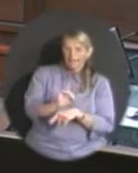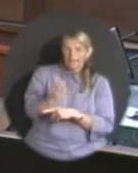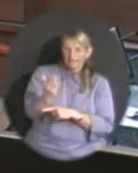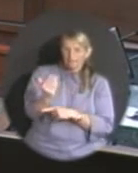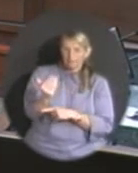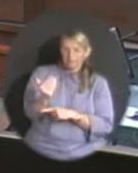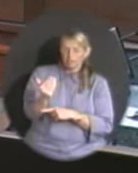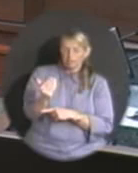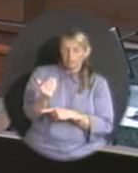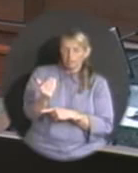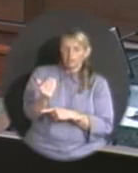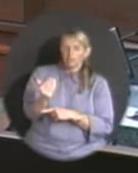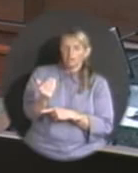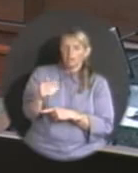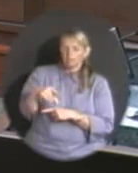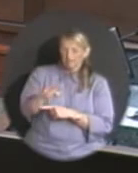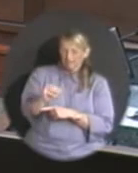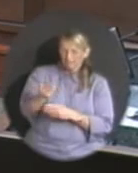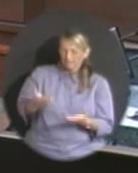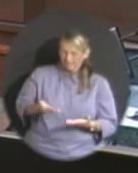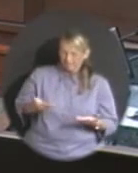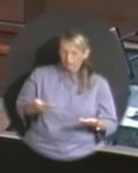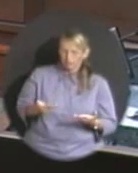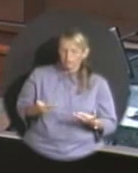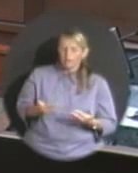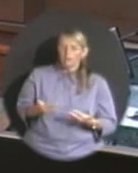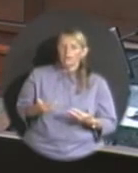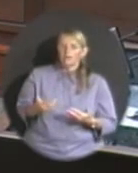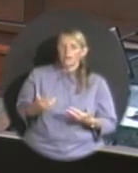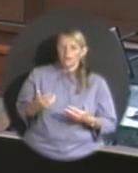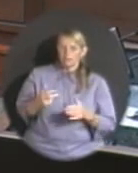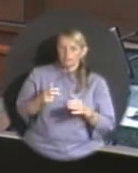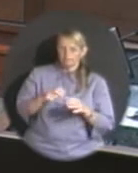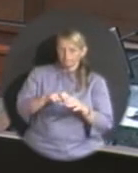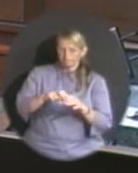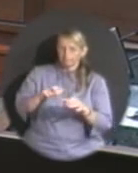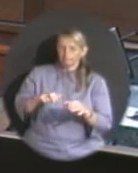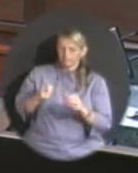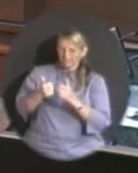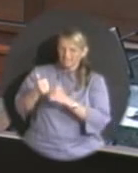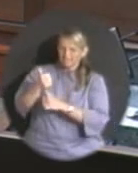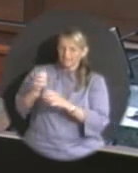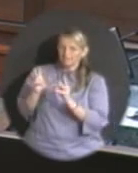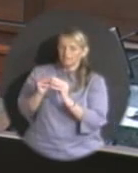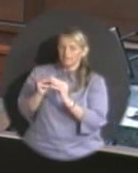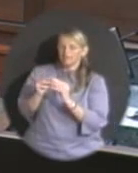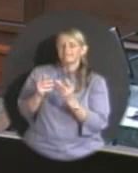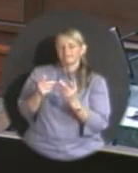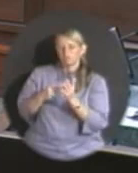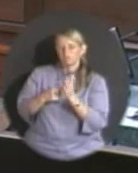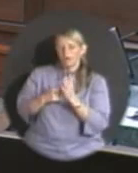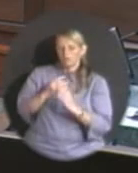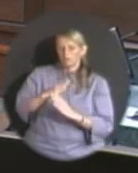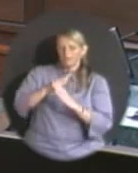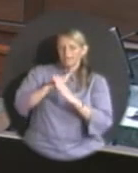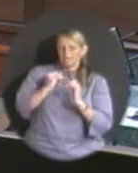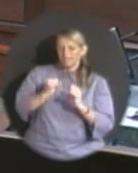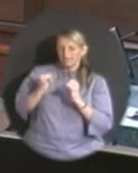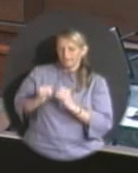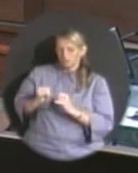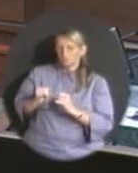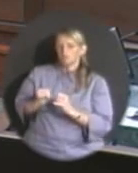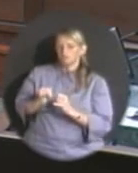8:15 p.m. in this room. The executive session is required in order to protect the privacy interests of the individual to be